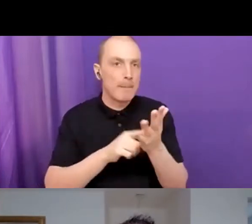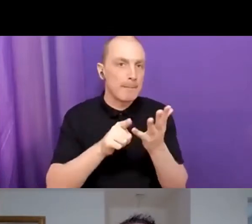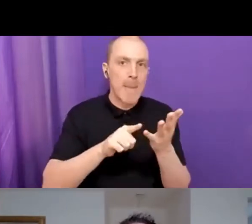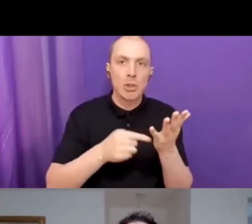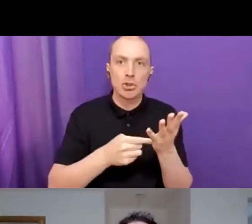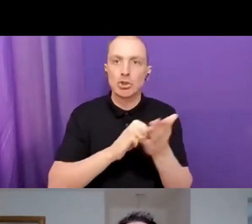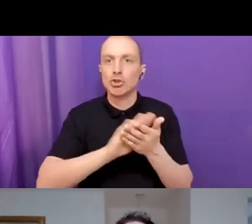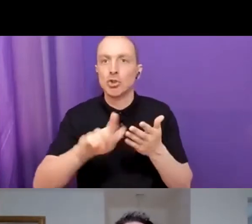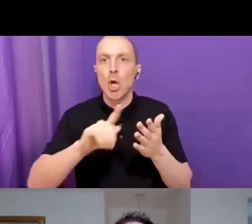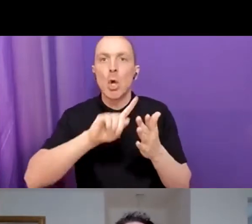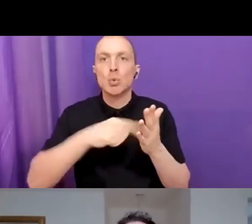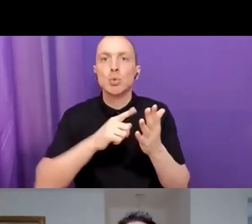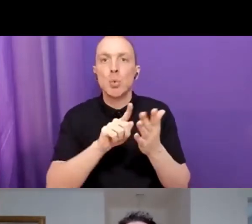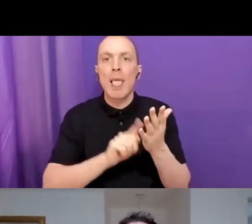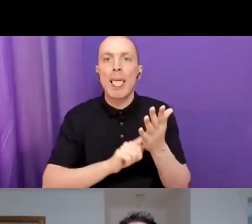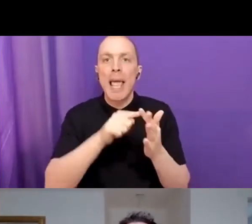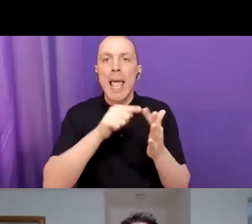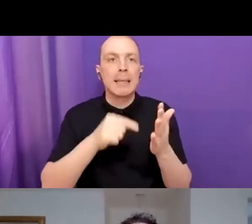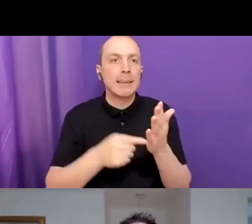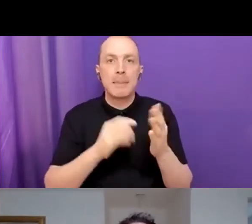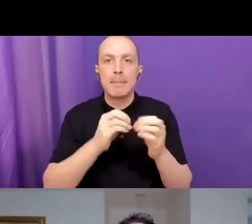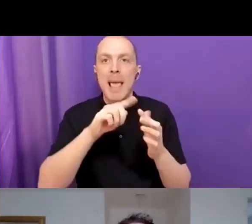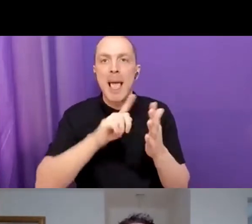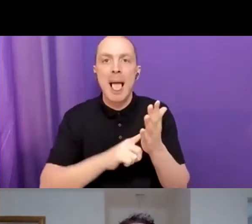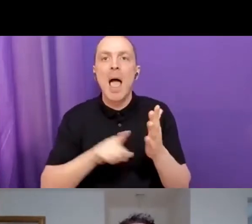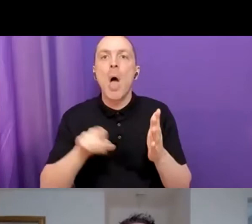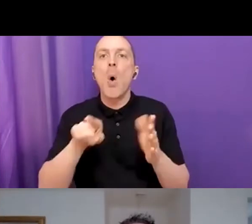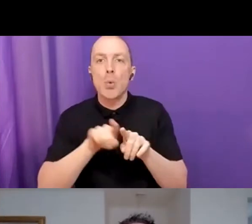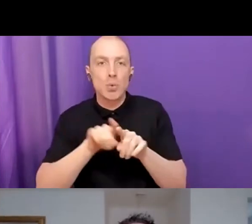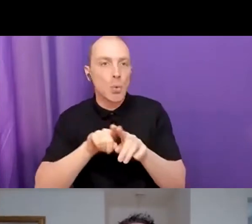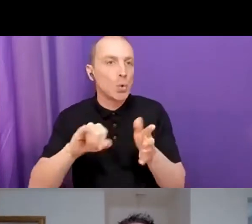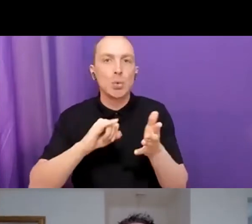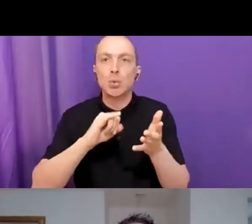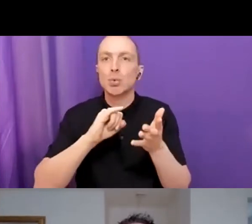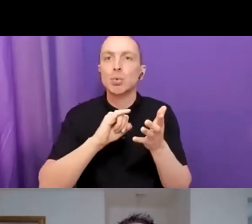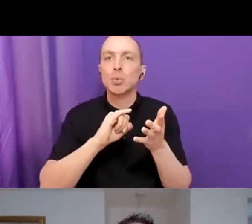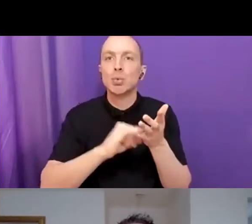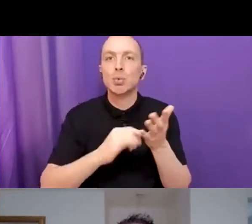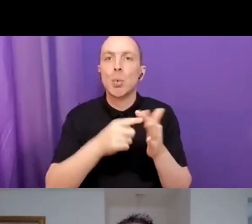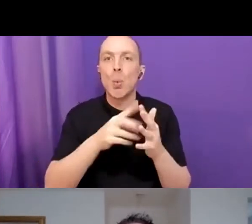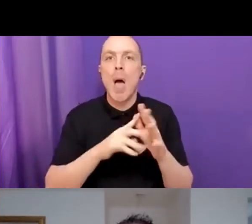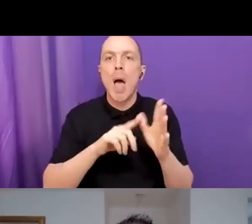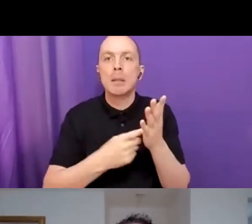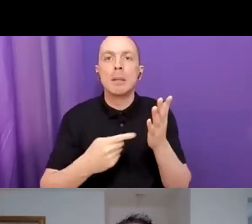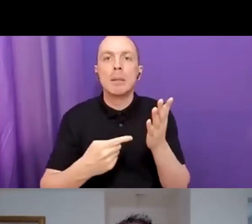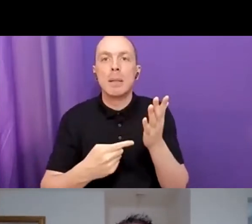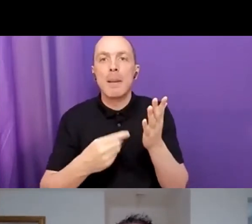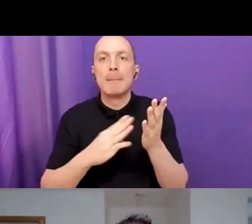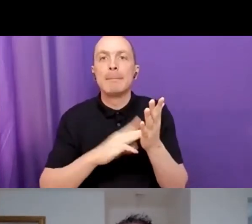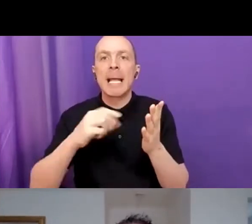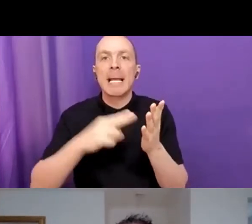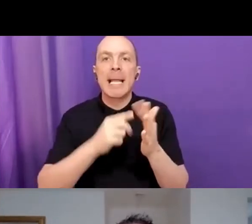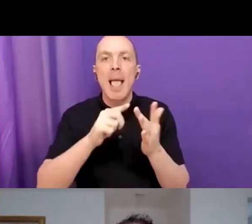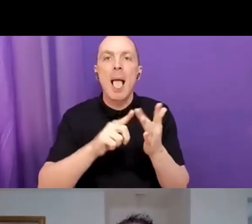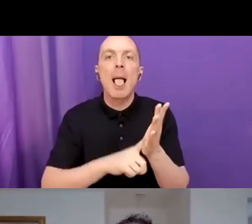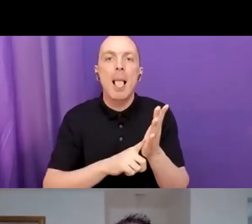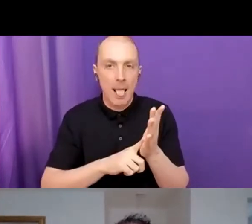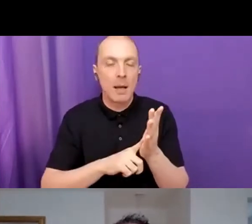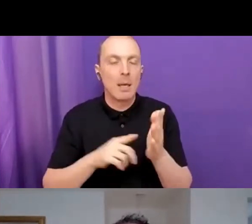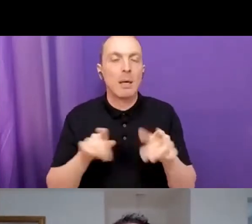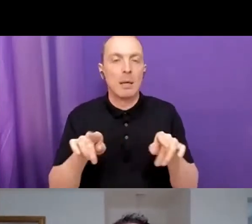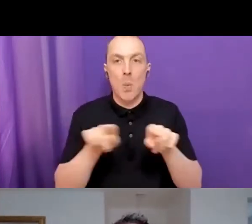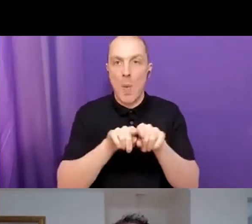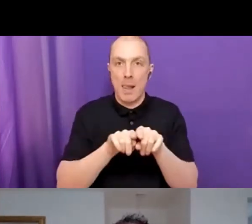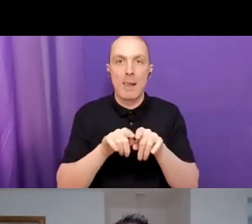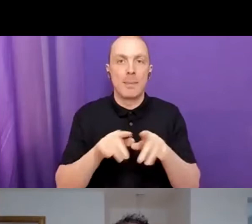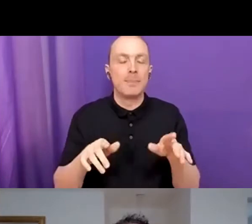Scotland, and we have Stuart Mcneil from Traveline with us today. Thank you guys for coming. Just a reminder today